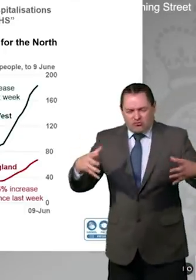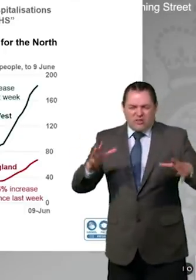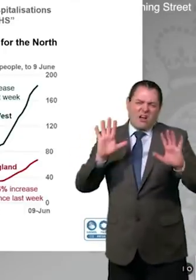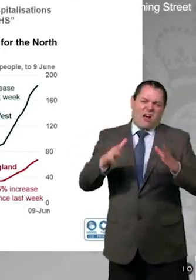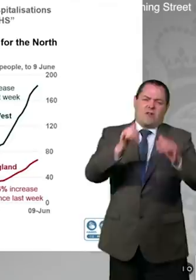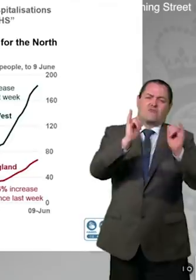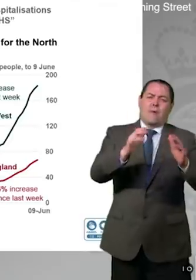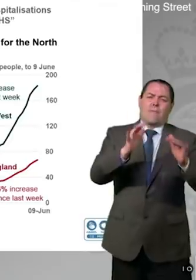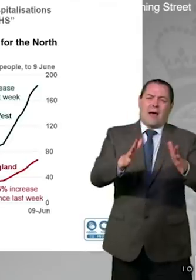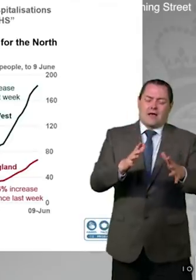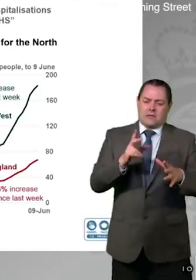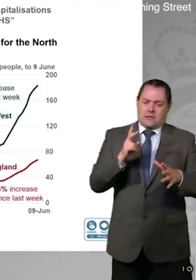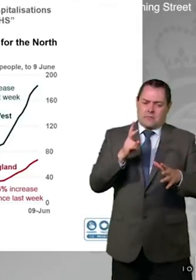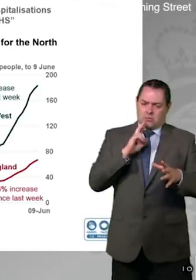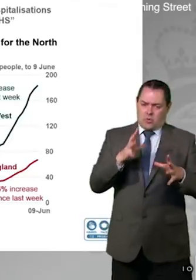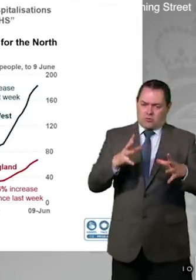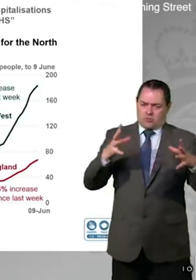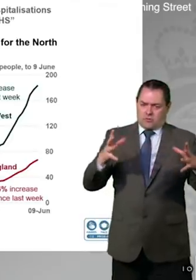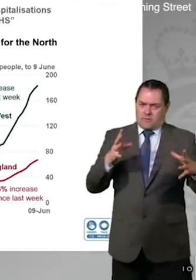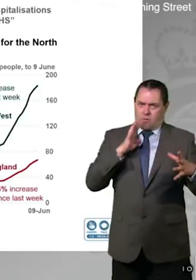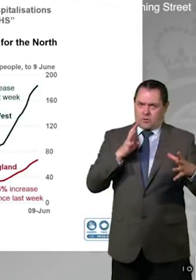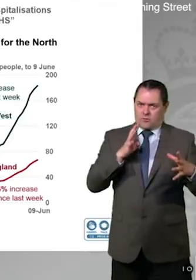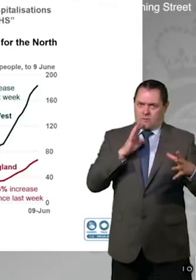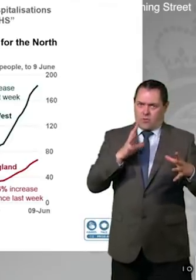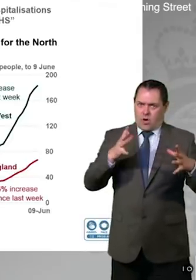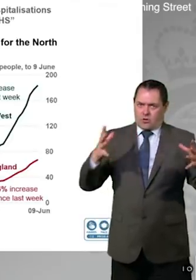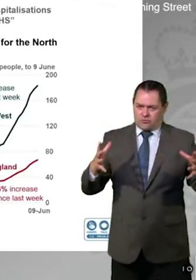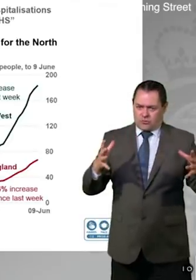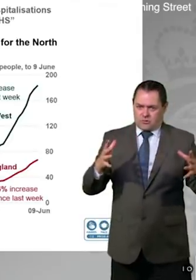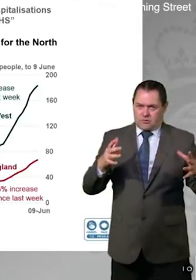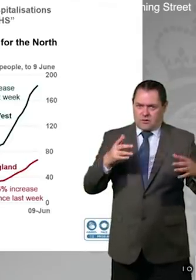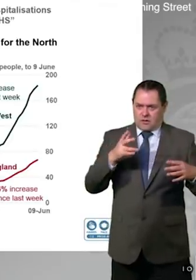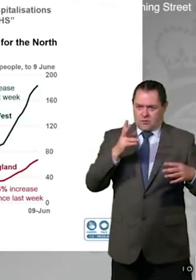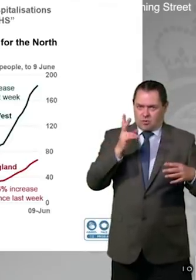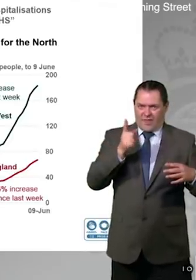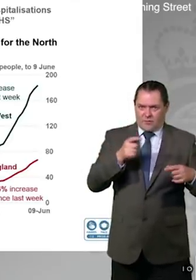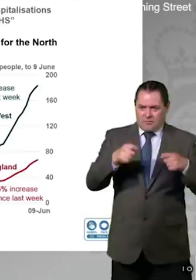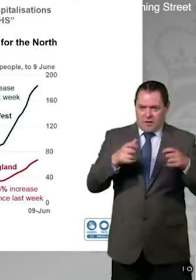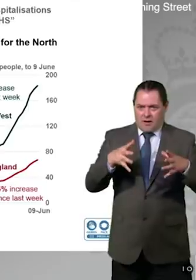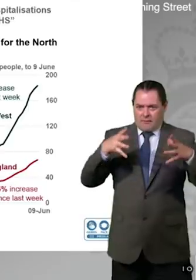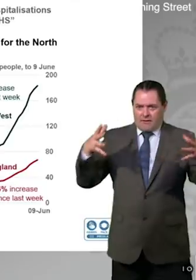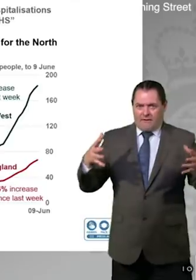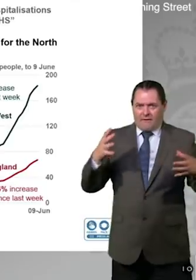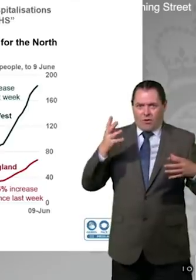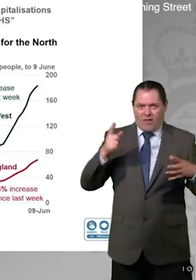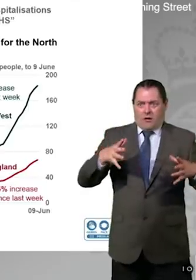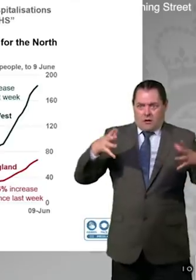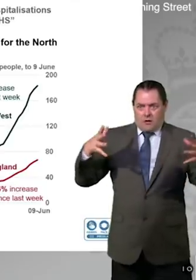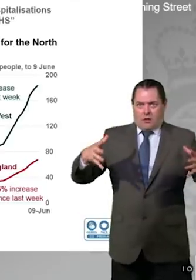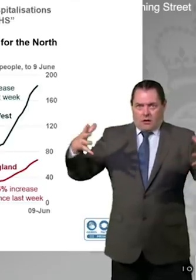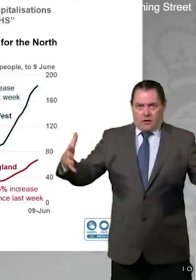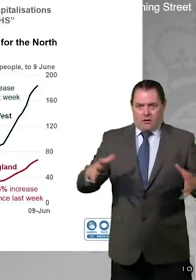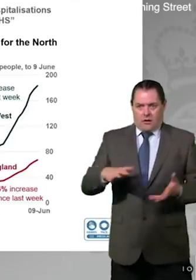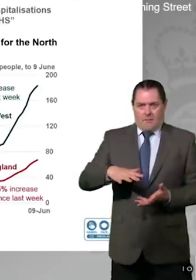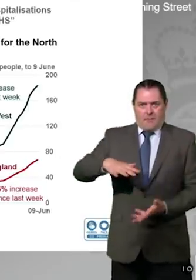quite large numbers. If you're doubling up from 1,000 to 2,000 or 2,000 to 4,000 over less than 2 weeks, clearly things